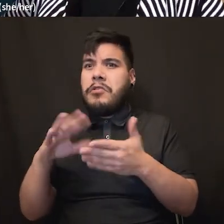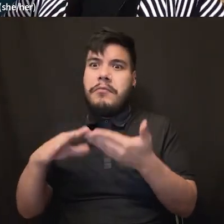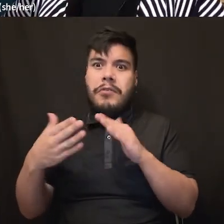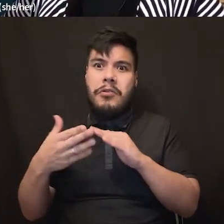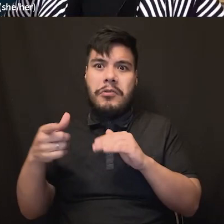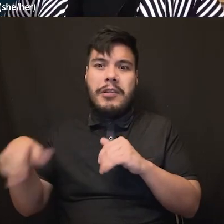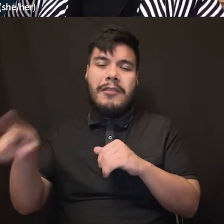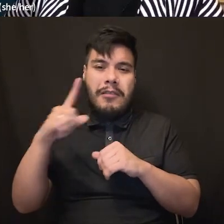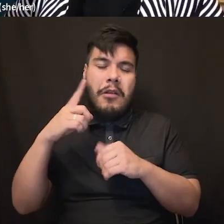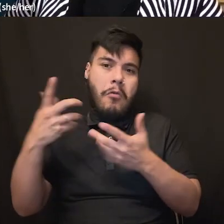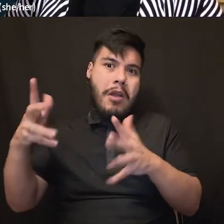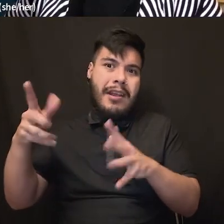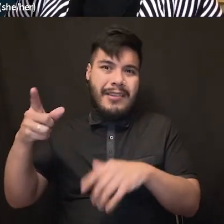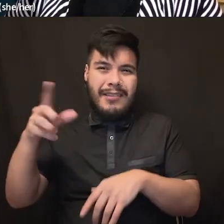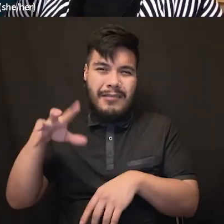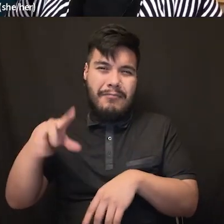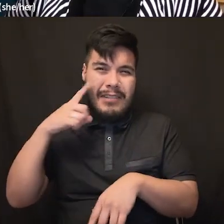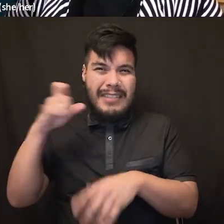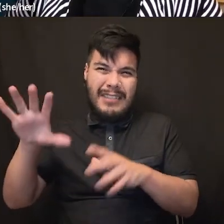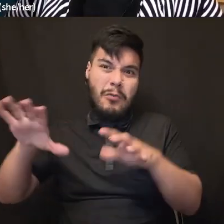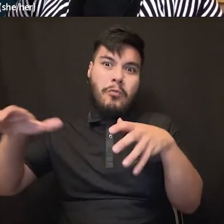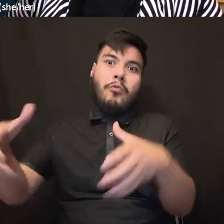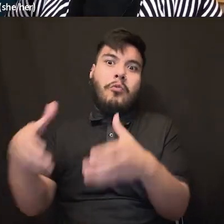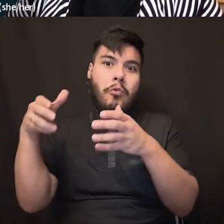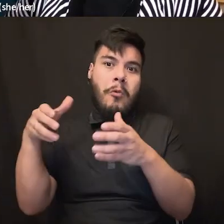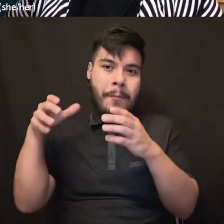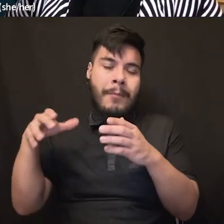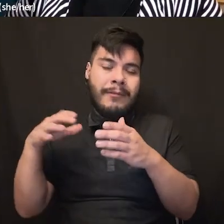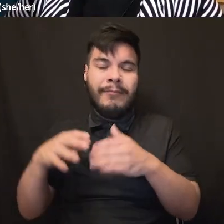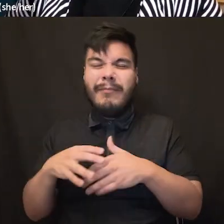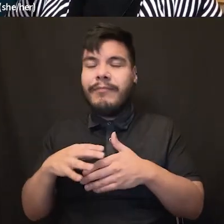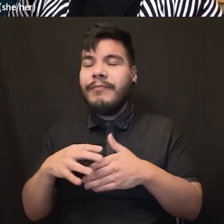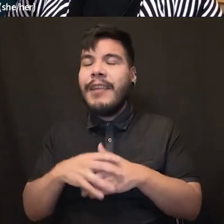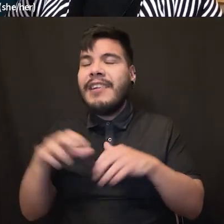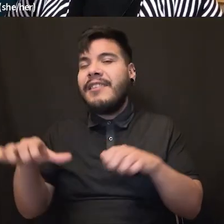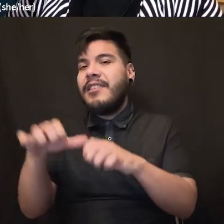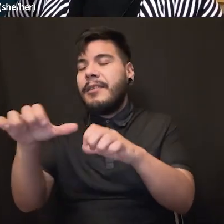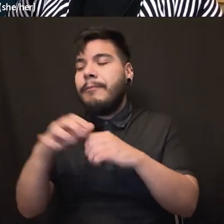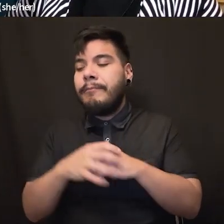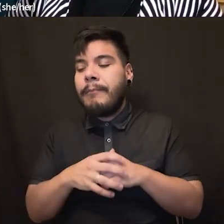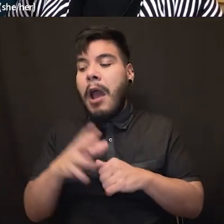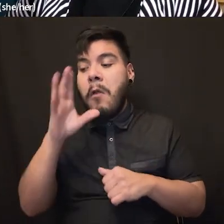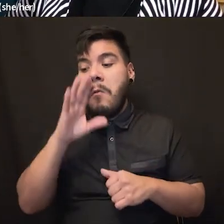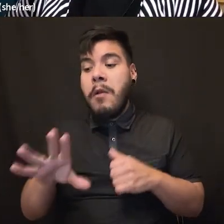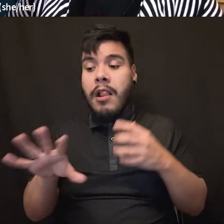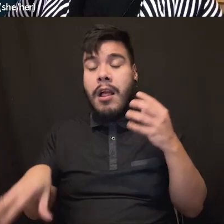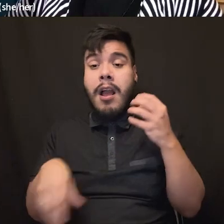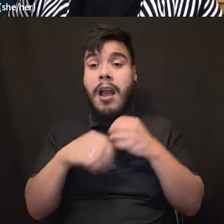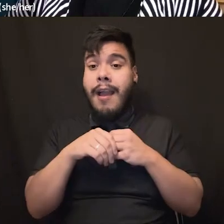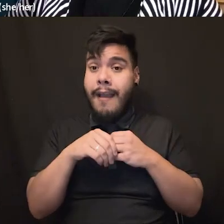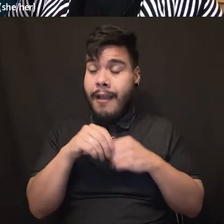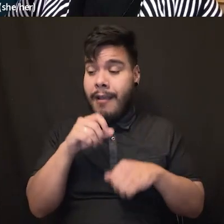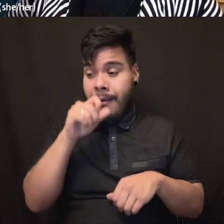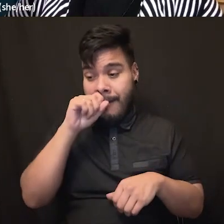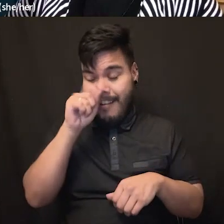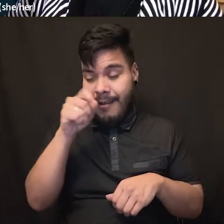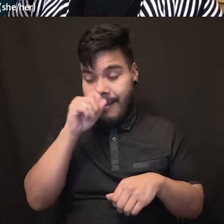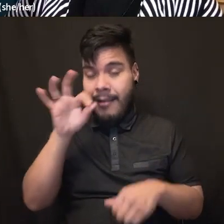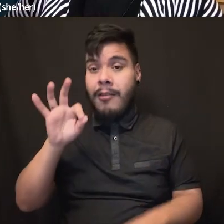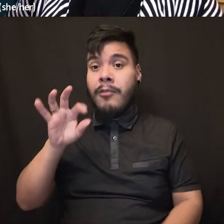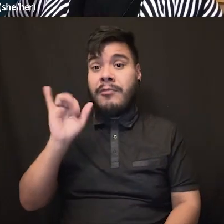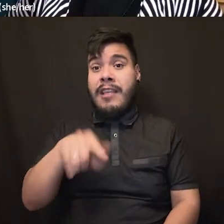it's a group activity and you have to do it. I will say that to Francisca's